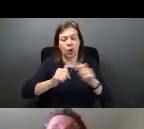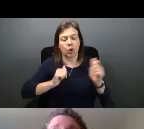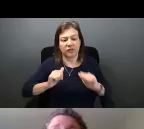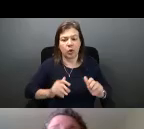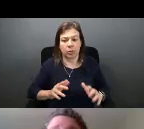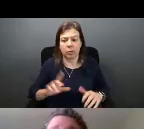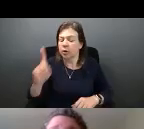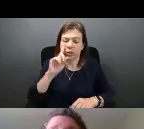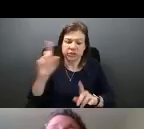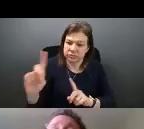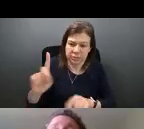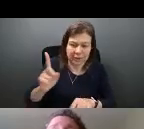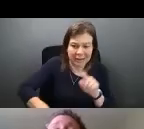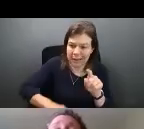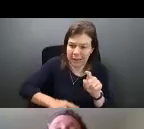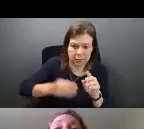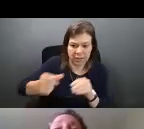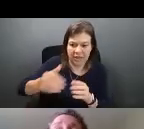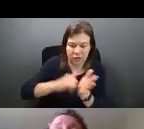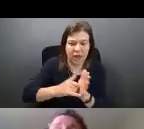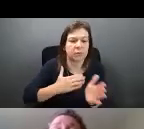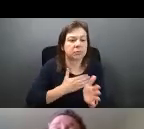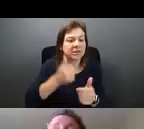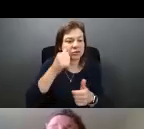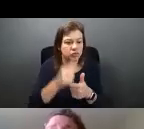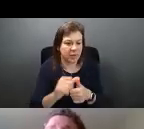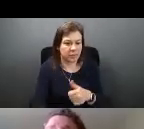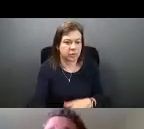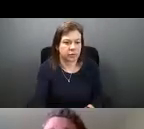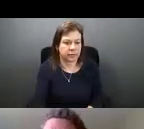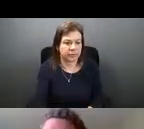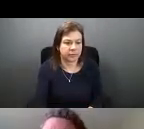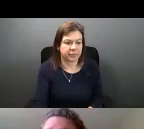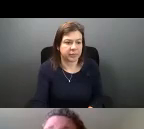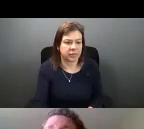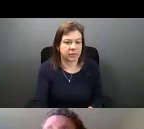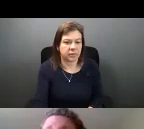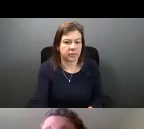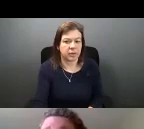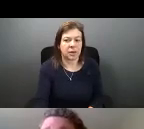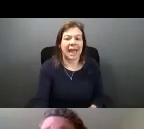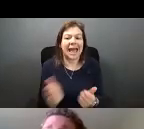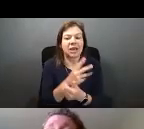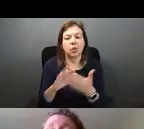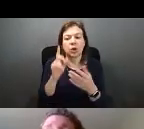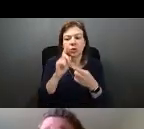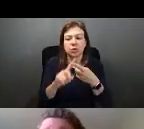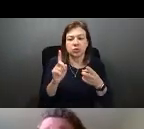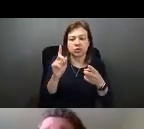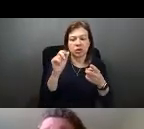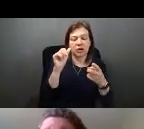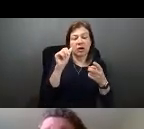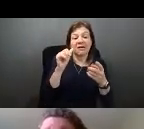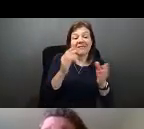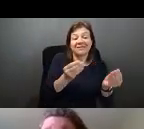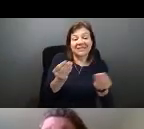unallowable production cost. Please do remember this. Anybody that's facilitating or teaching,